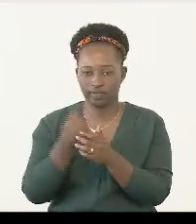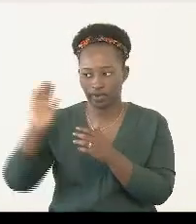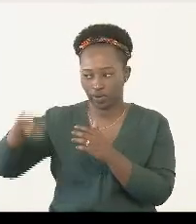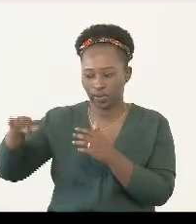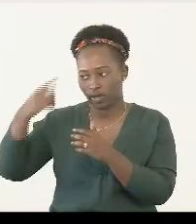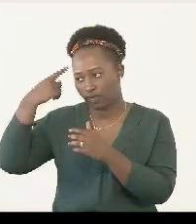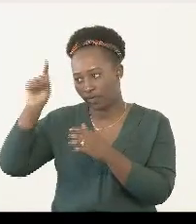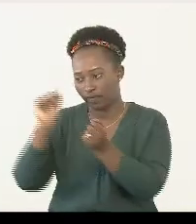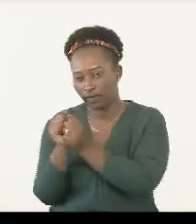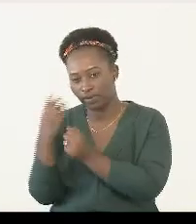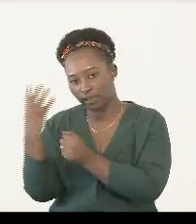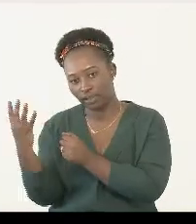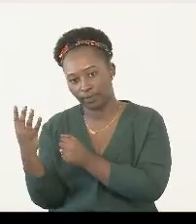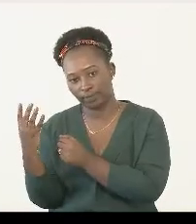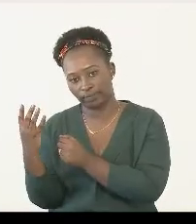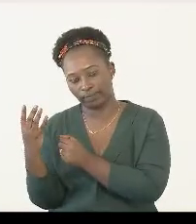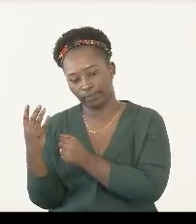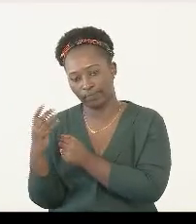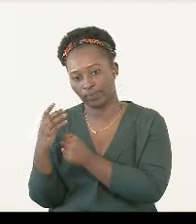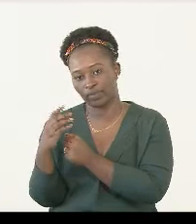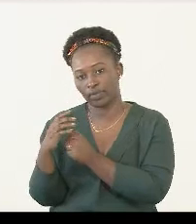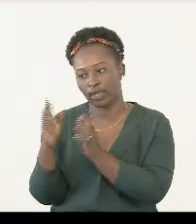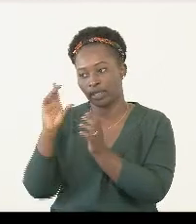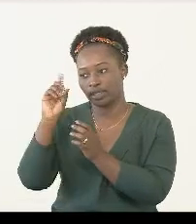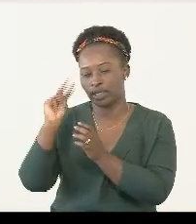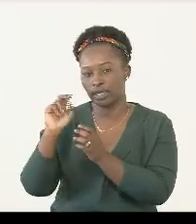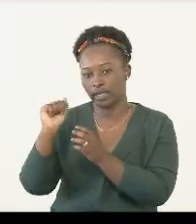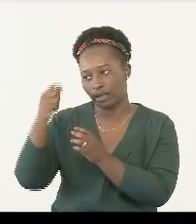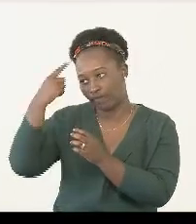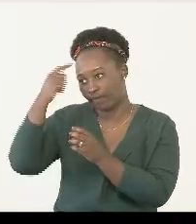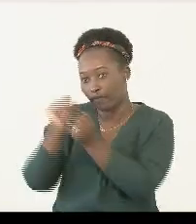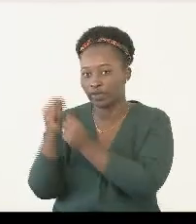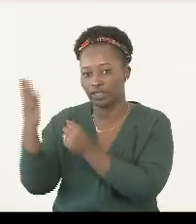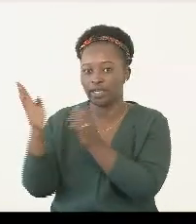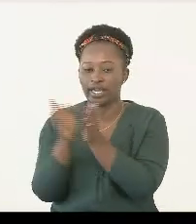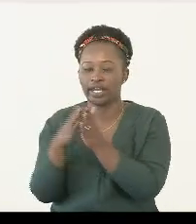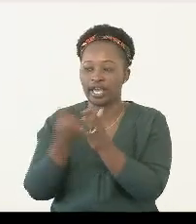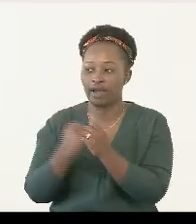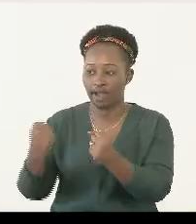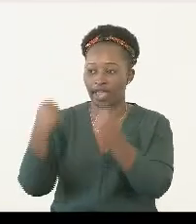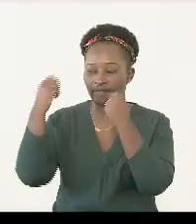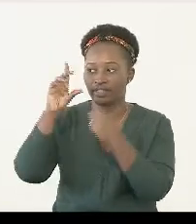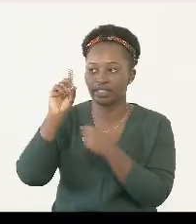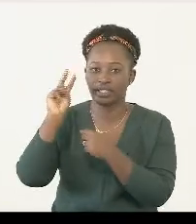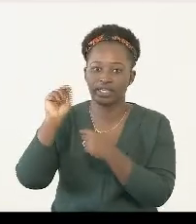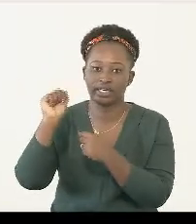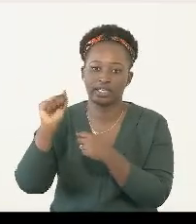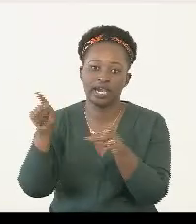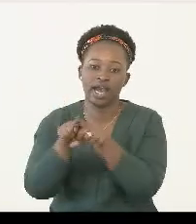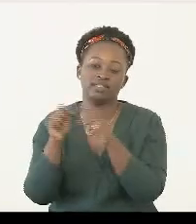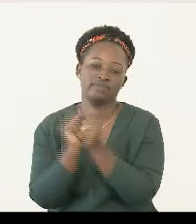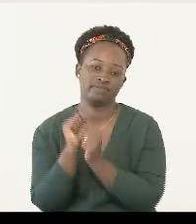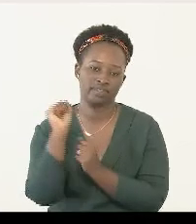for 14, lighter DNA 14, and then we'll also have the heavy DNA as